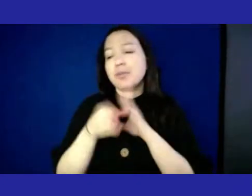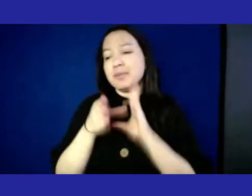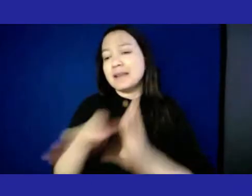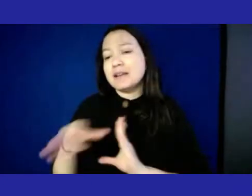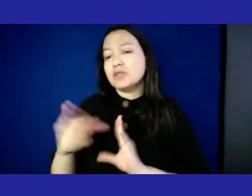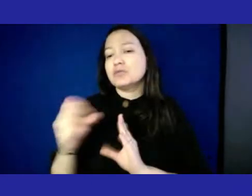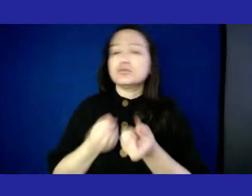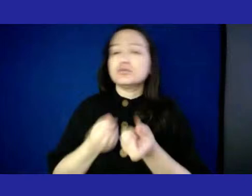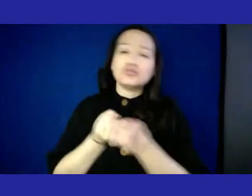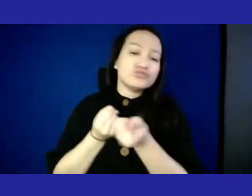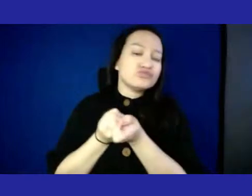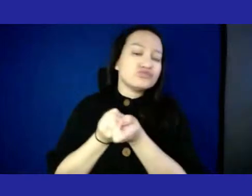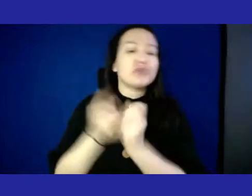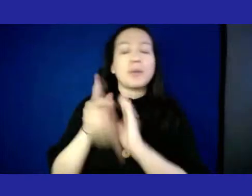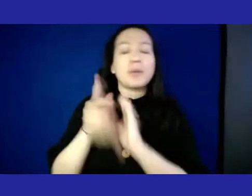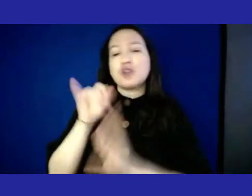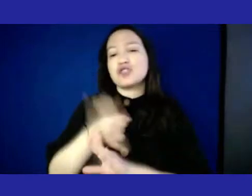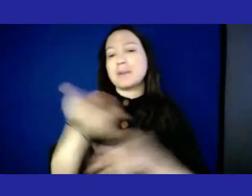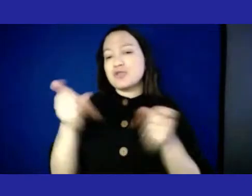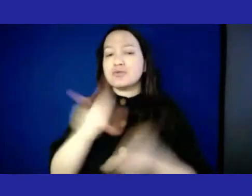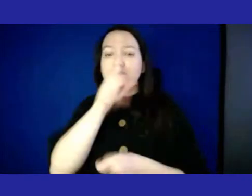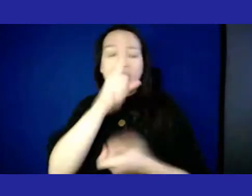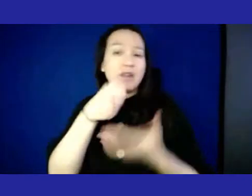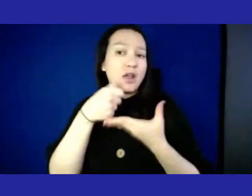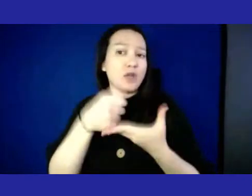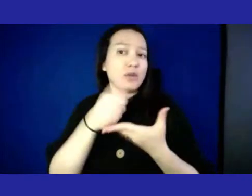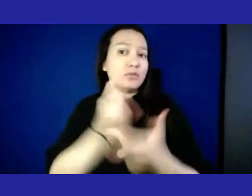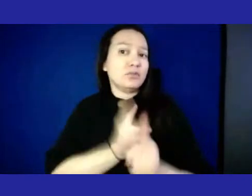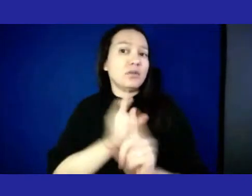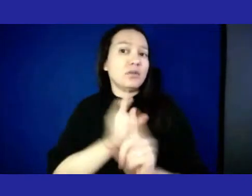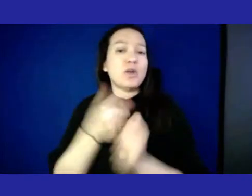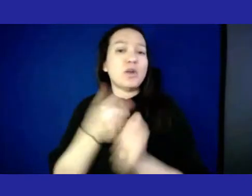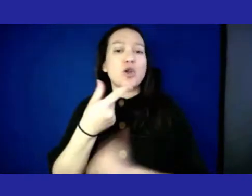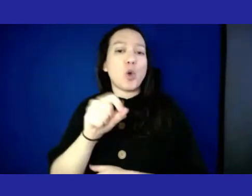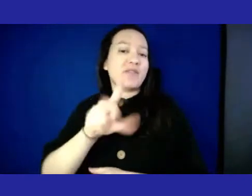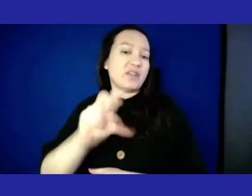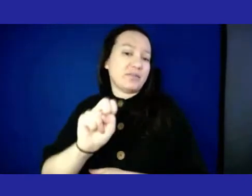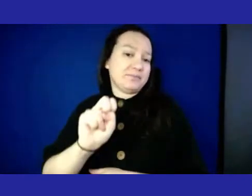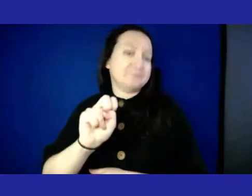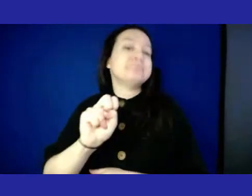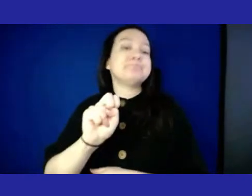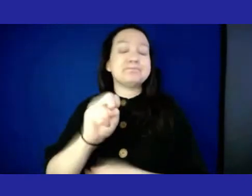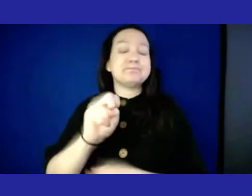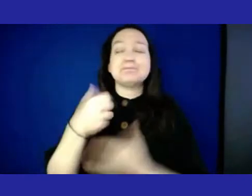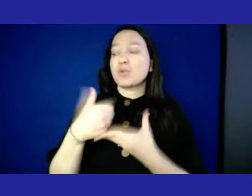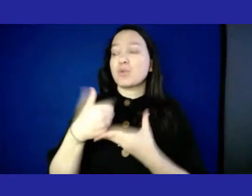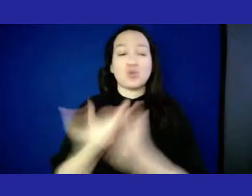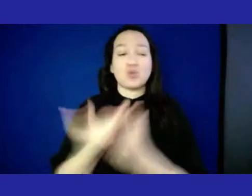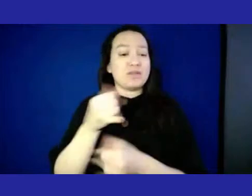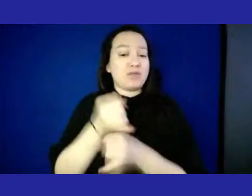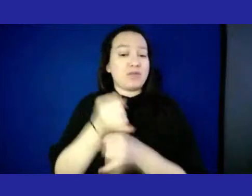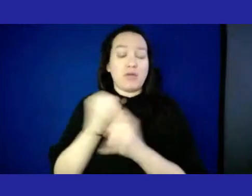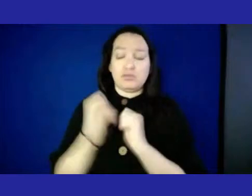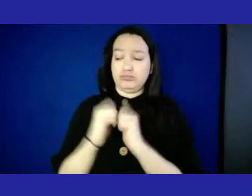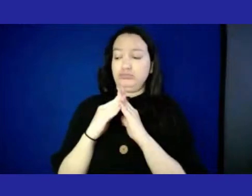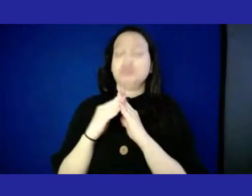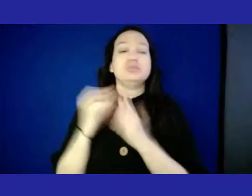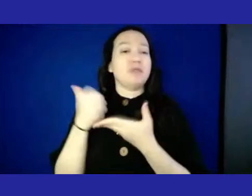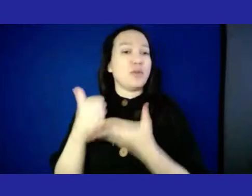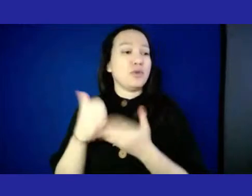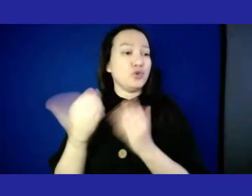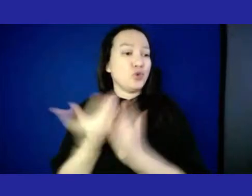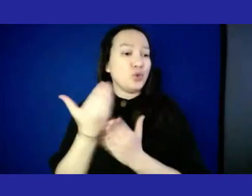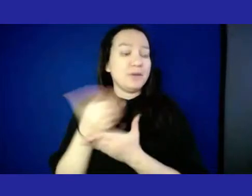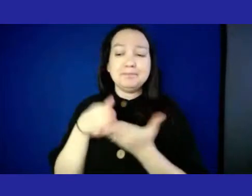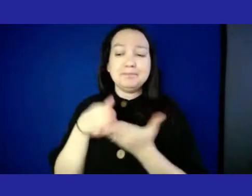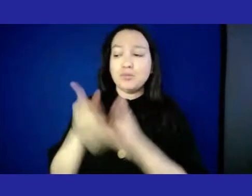strategic support, project management, really to help primarily with go-lives, to help as a new site launches, to help as a new element